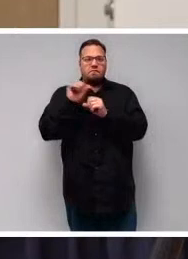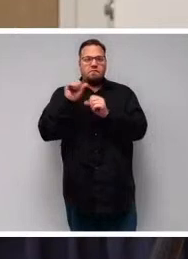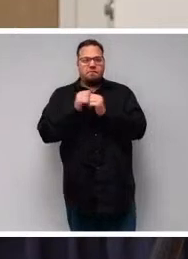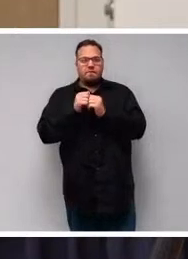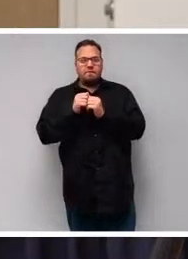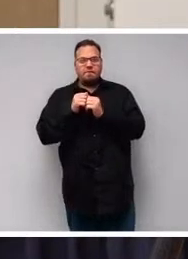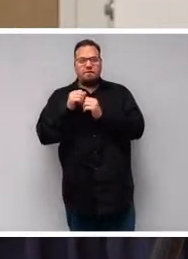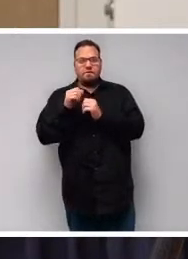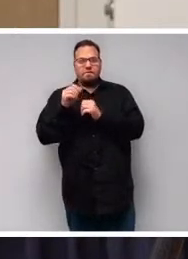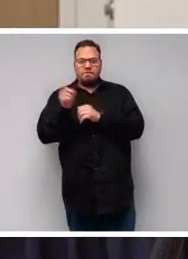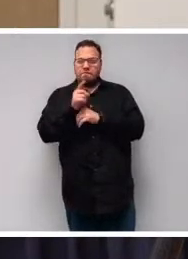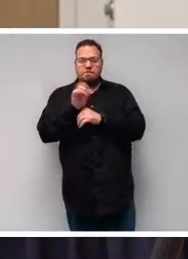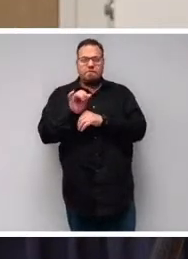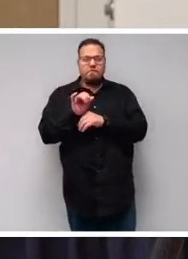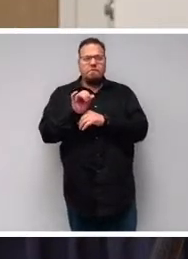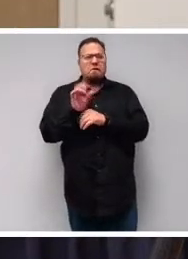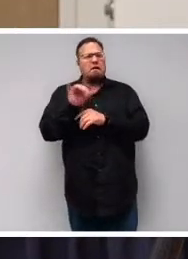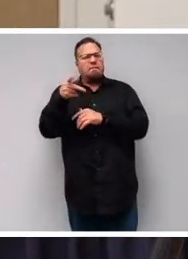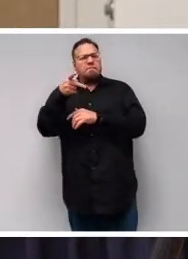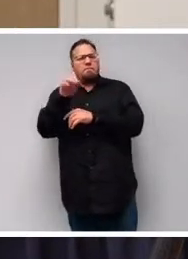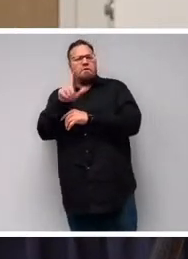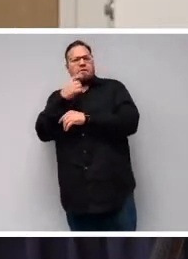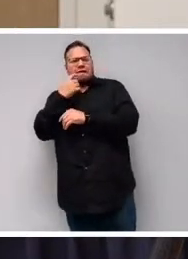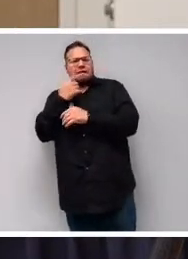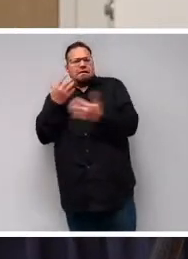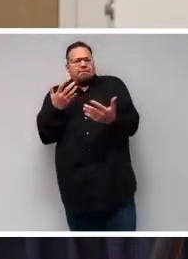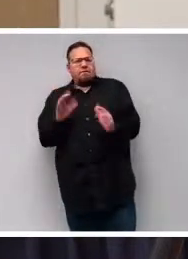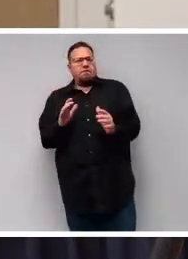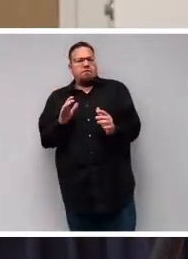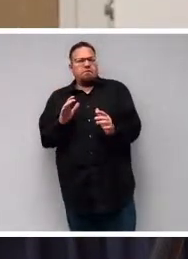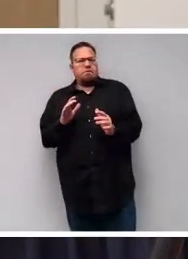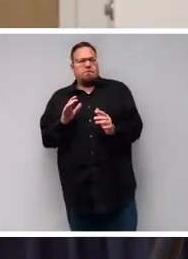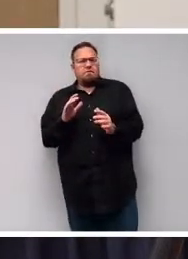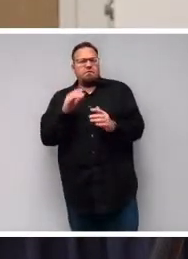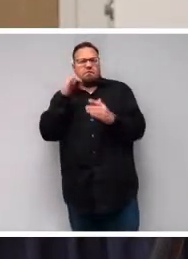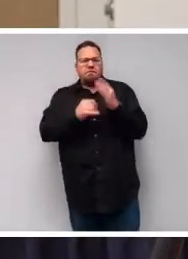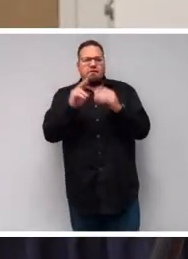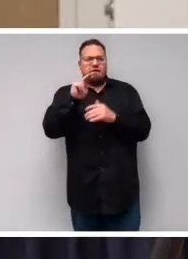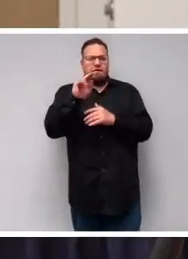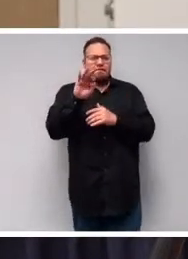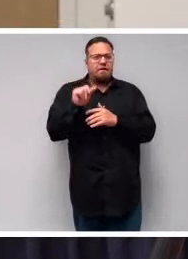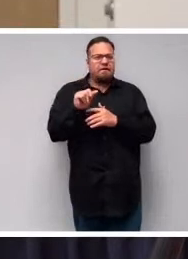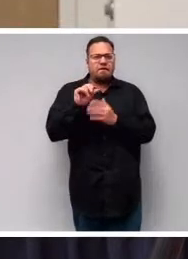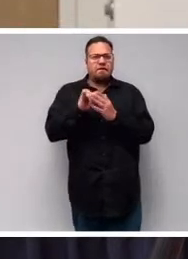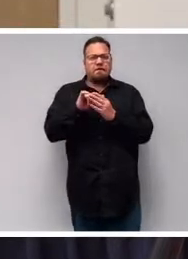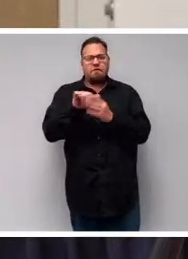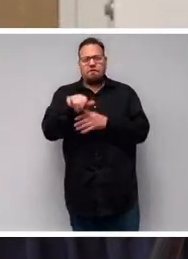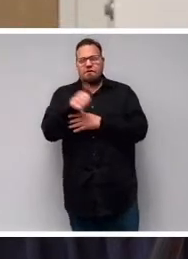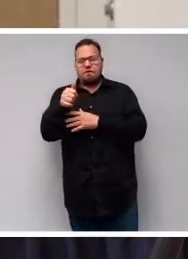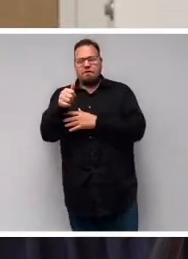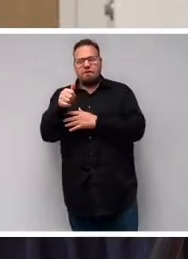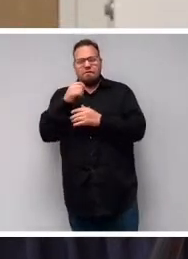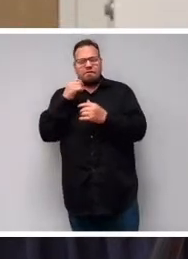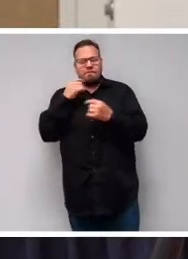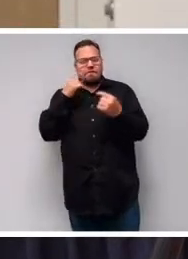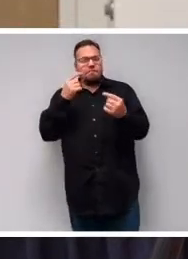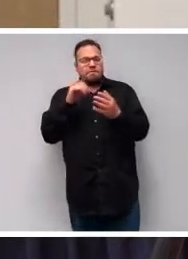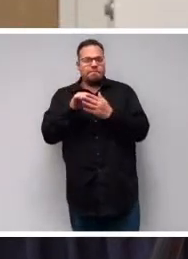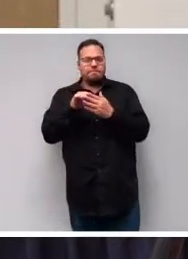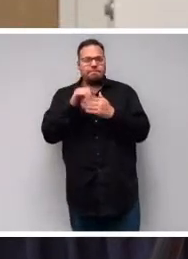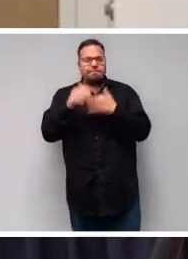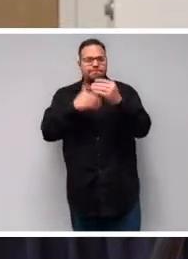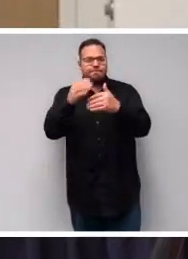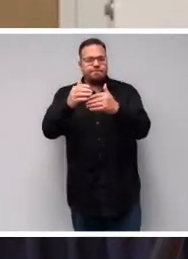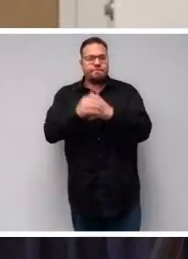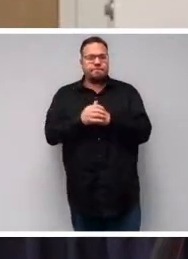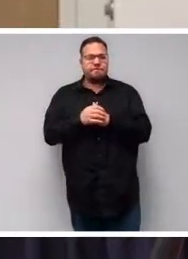like Paul said, they've already crafted the NFA, which is, there's also another public process to get that approved, right? So